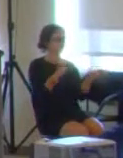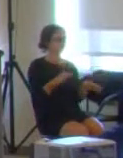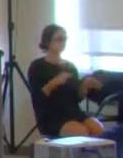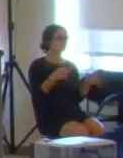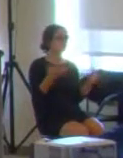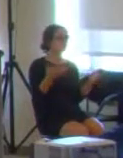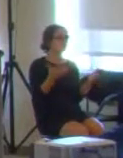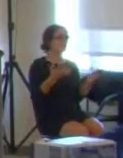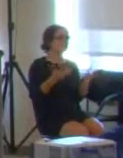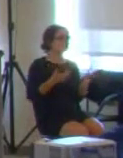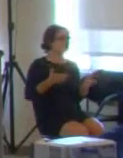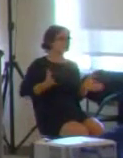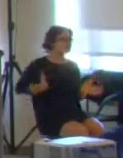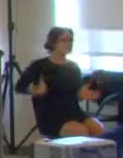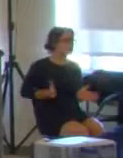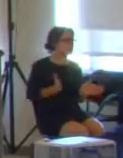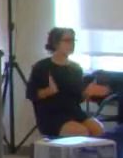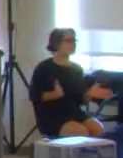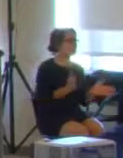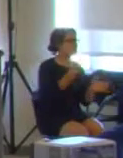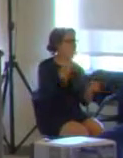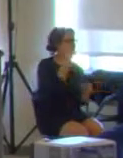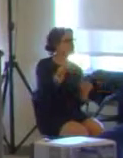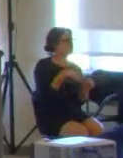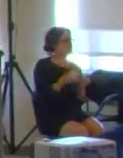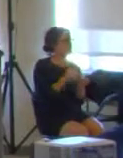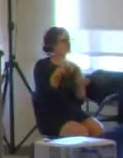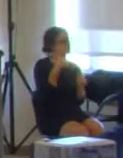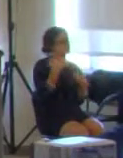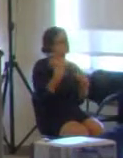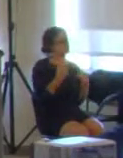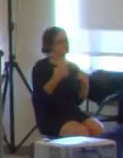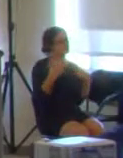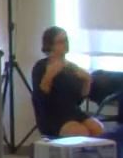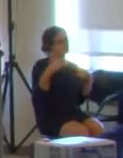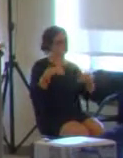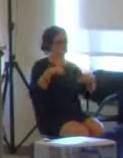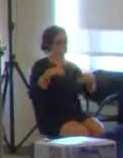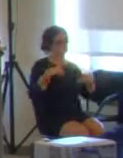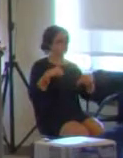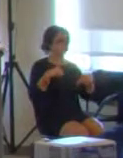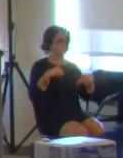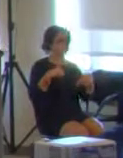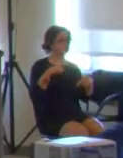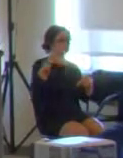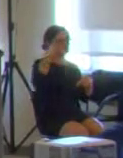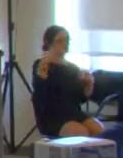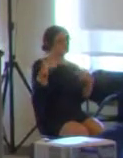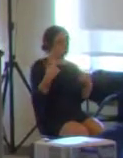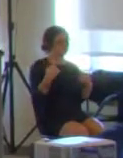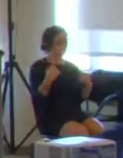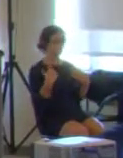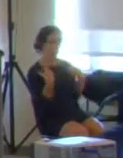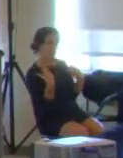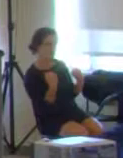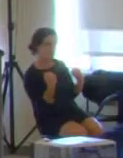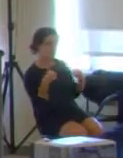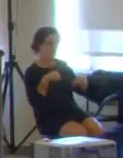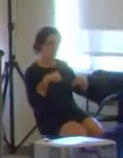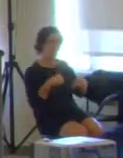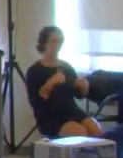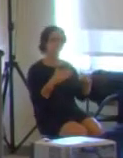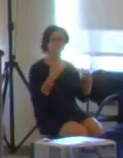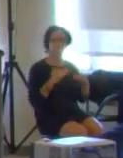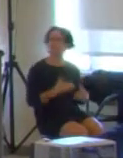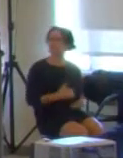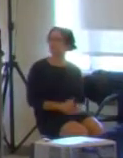the driving concept of mental health recovery in the United States, and probably internationally as well. Next slide.